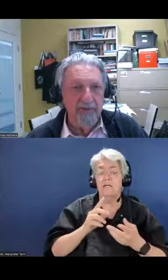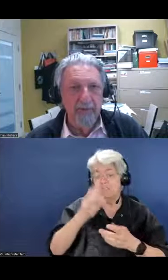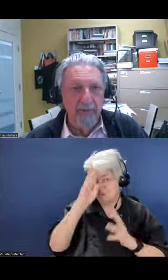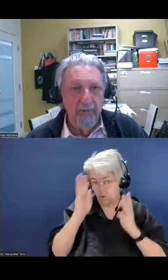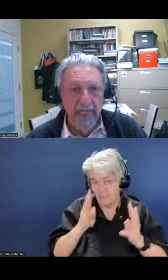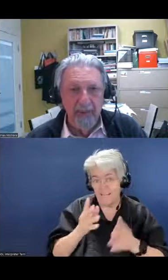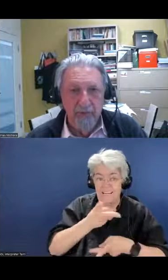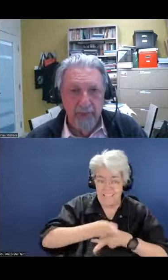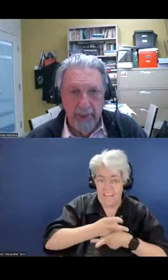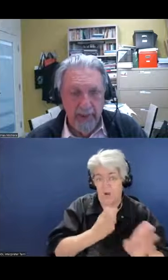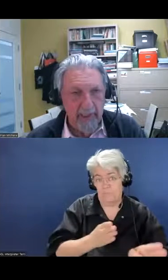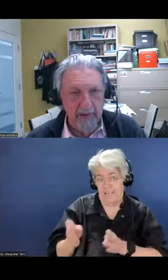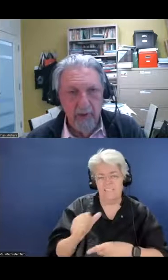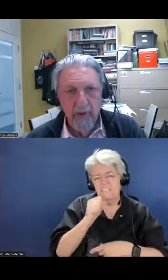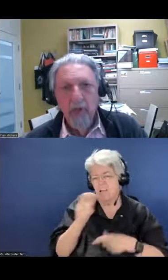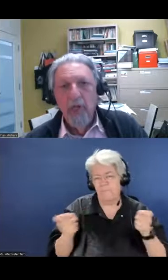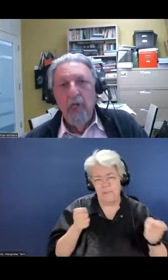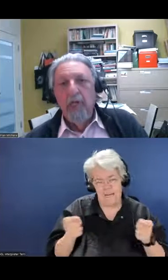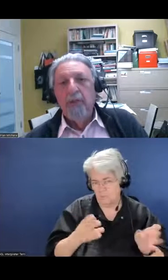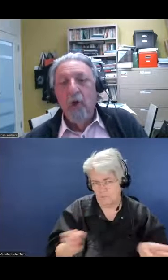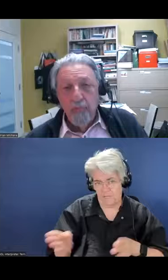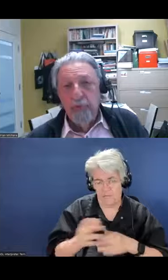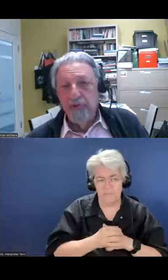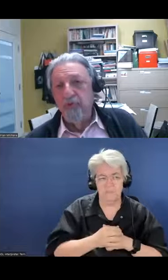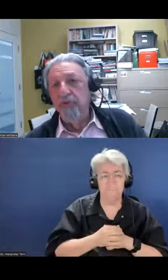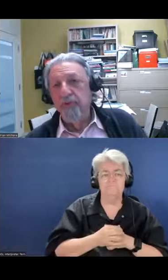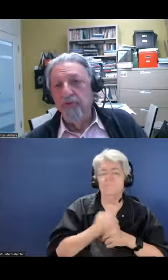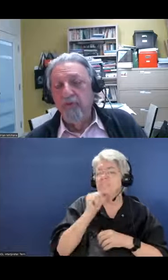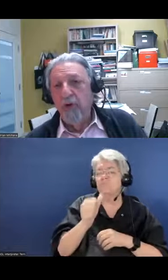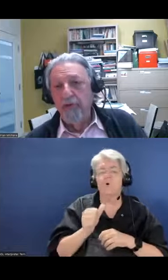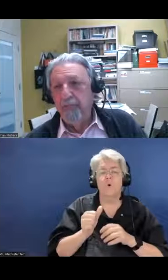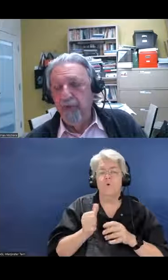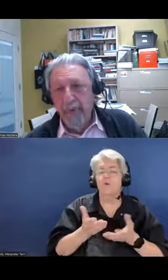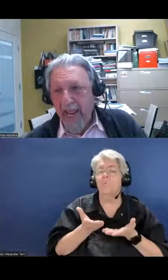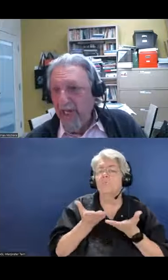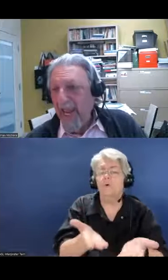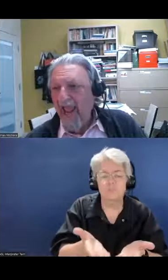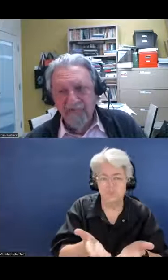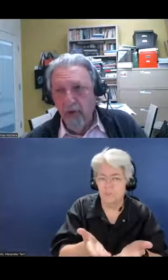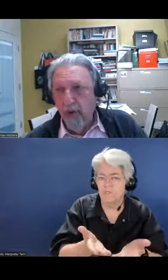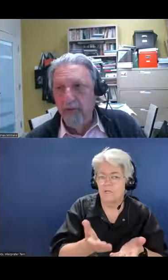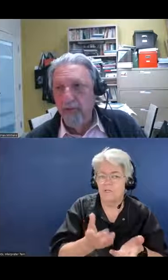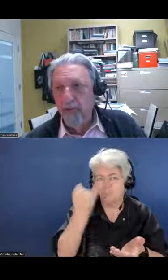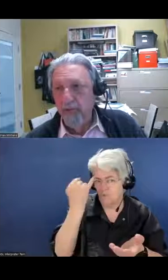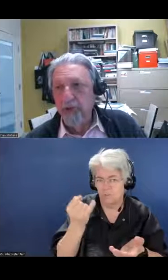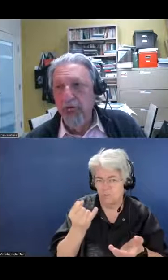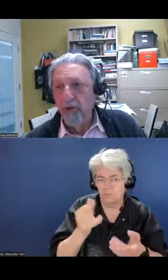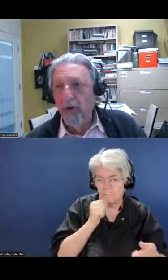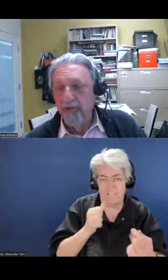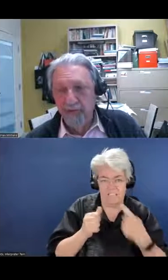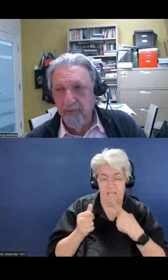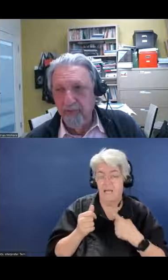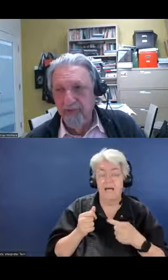not necessarily management plans. Don't push solutions if callers push back. Half the callers